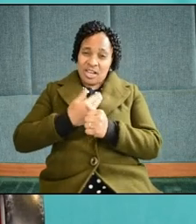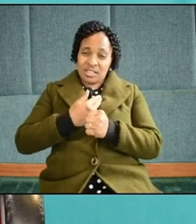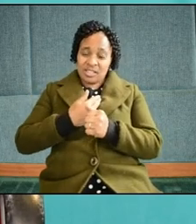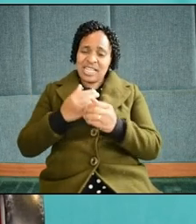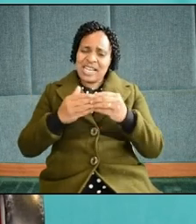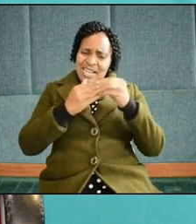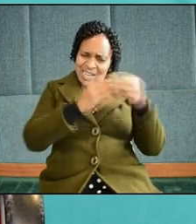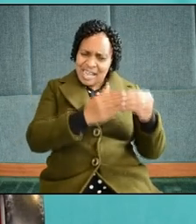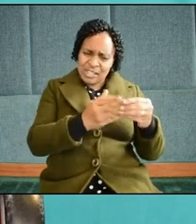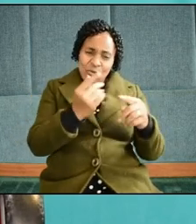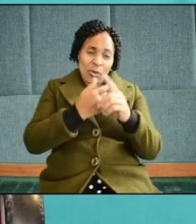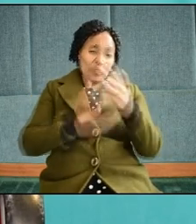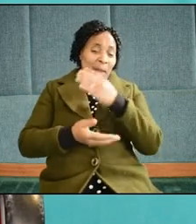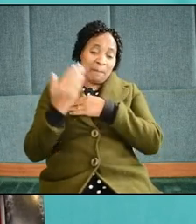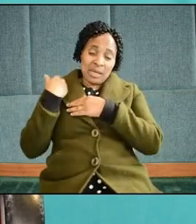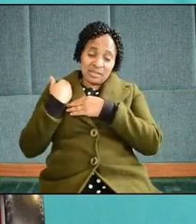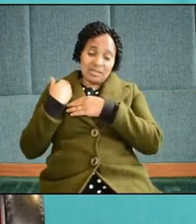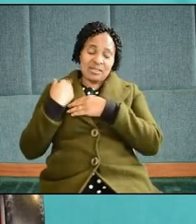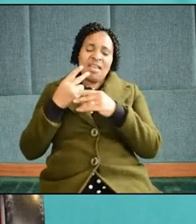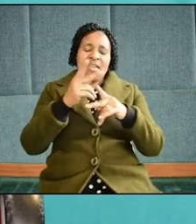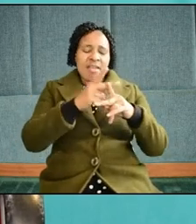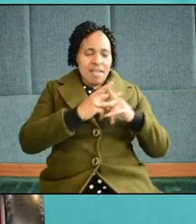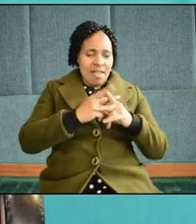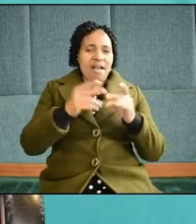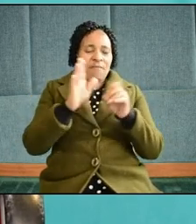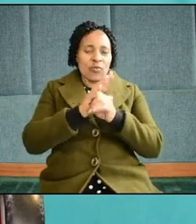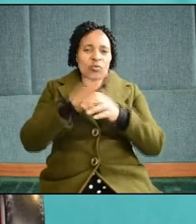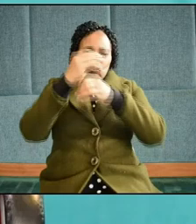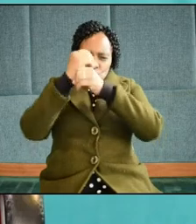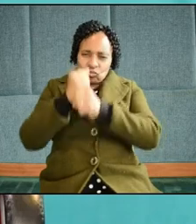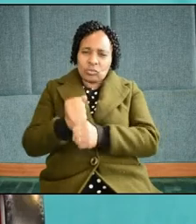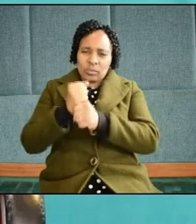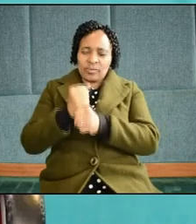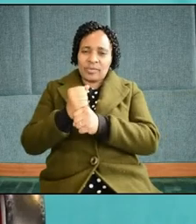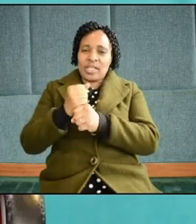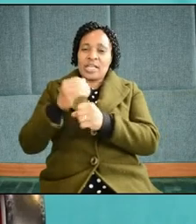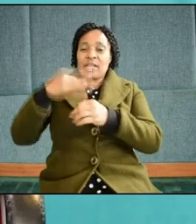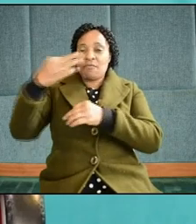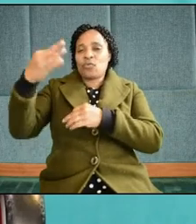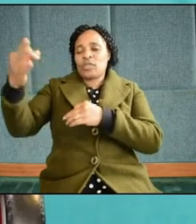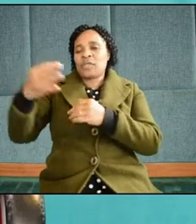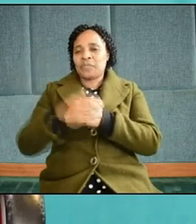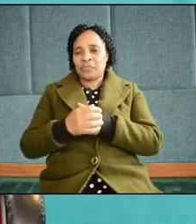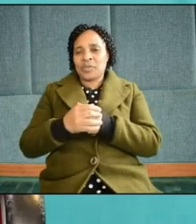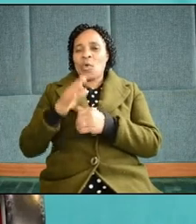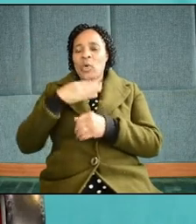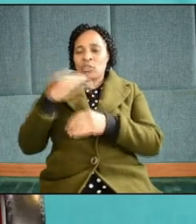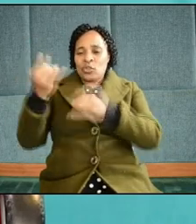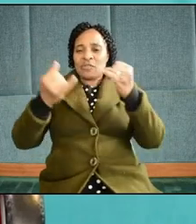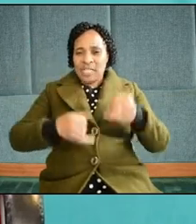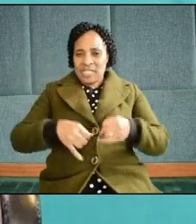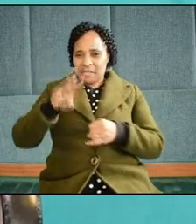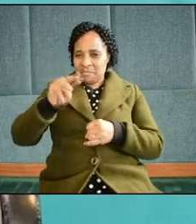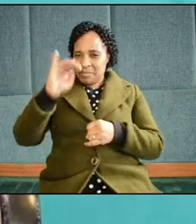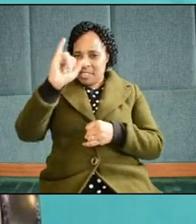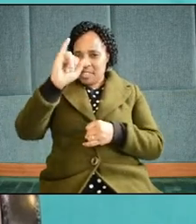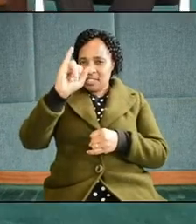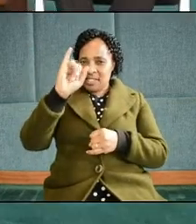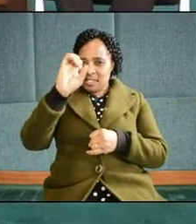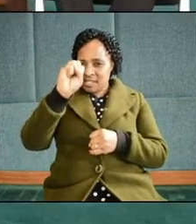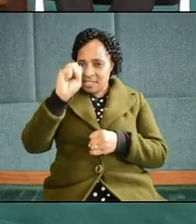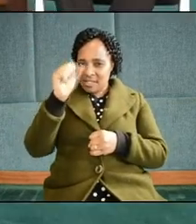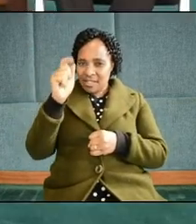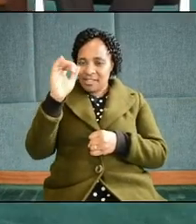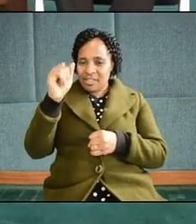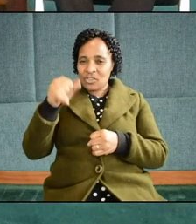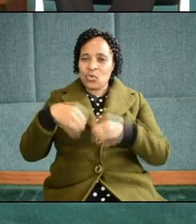in the past, then we should be careful to truly trust him even in future events. So I'd like to invite Misati to give us more insights